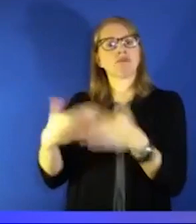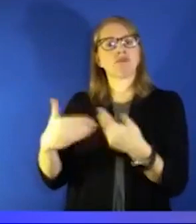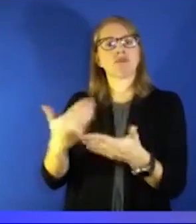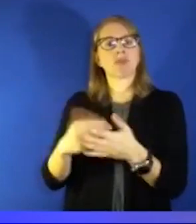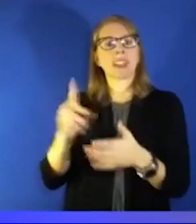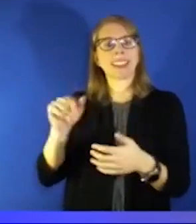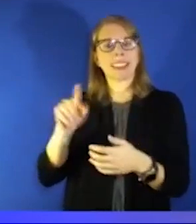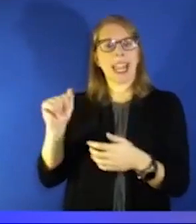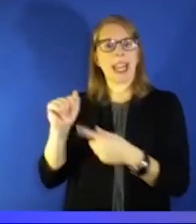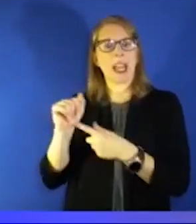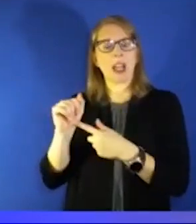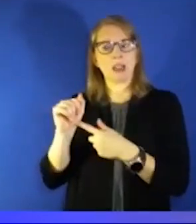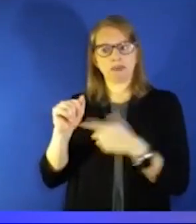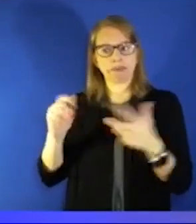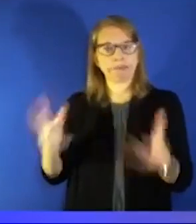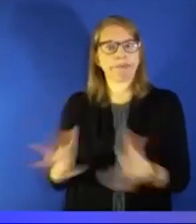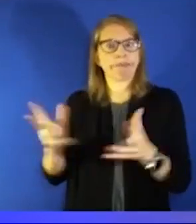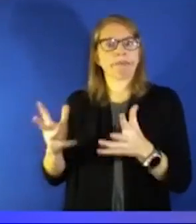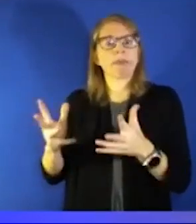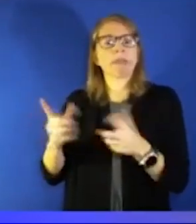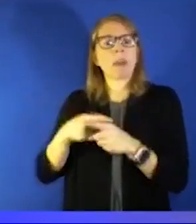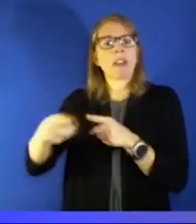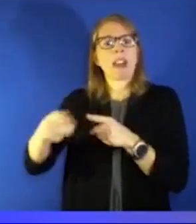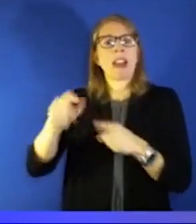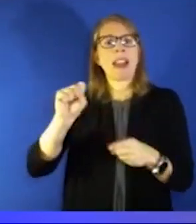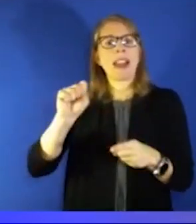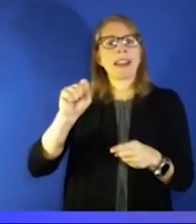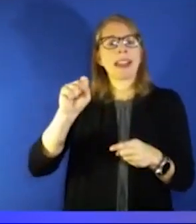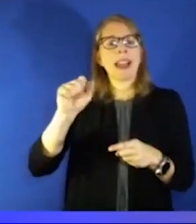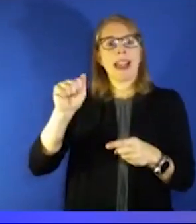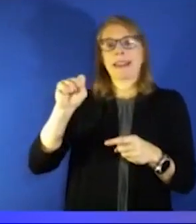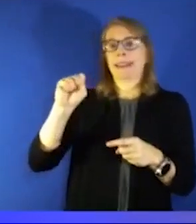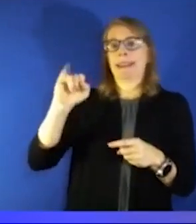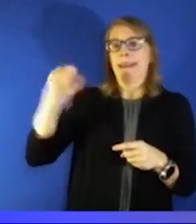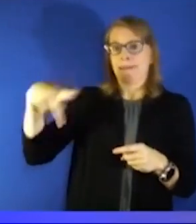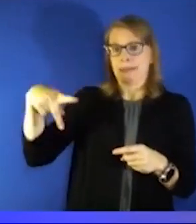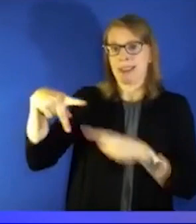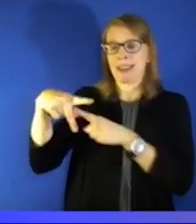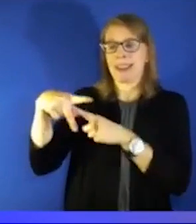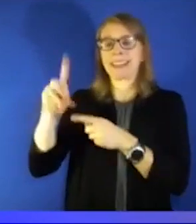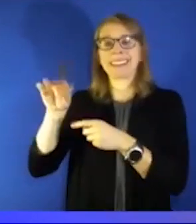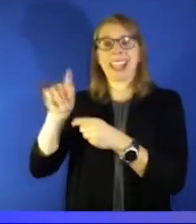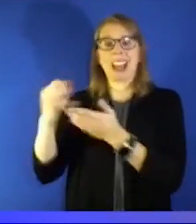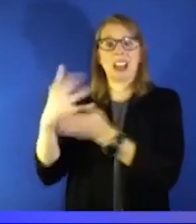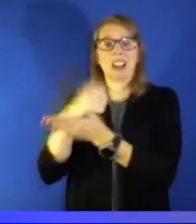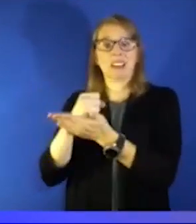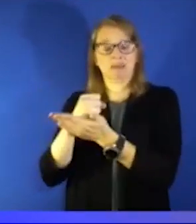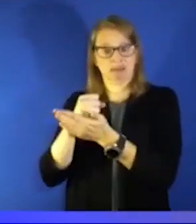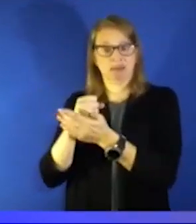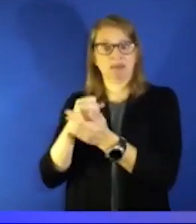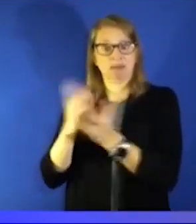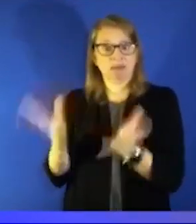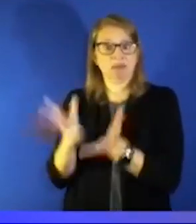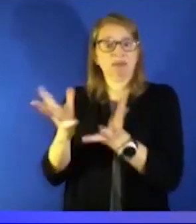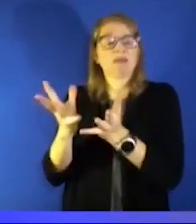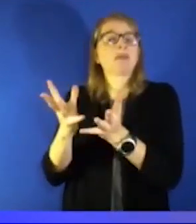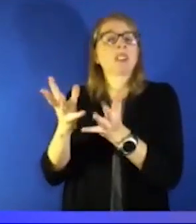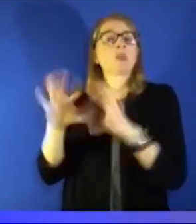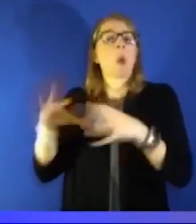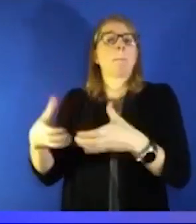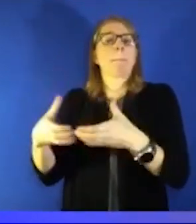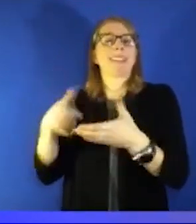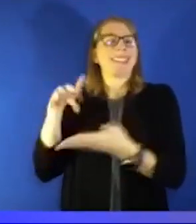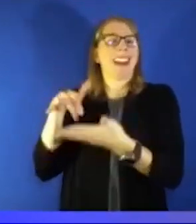data-driven profession, and the ACIP is a data-driven group. So we're going to have to do studies about that. However,